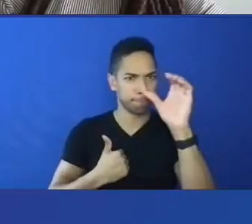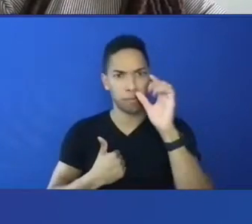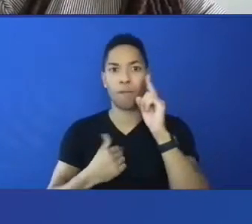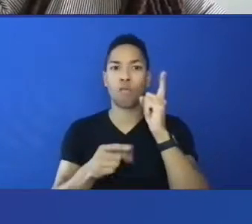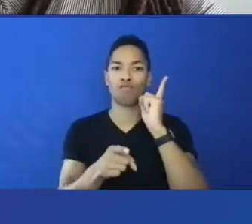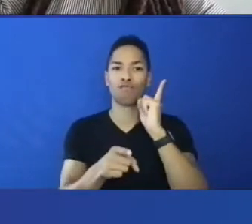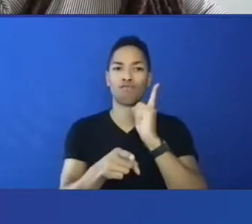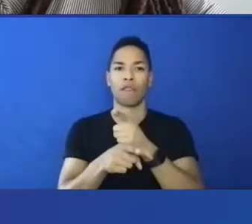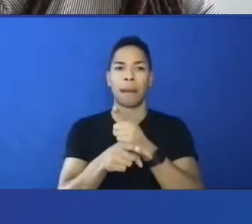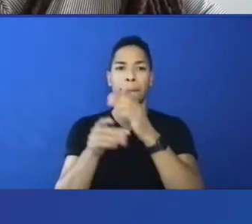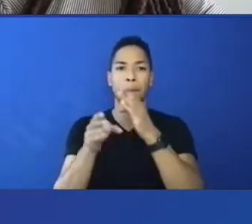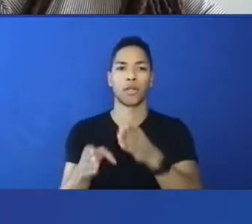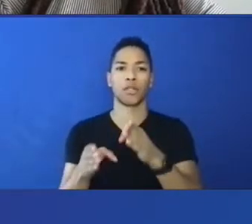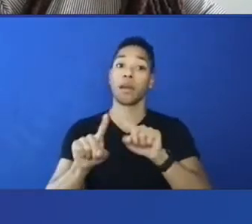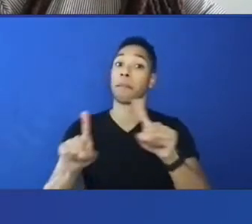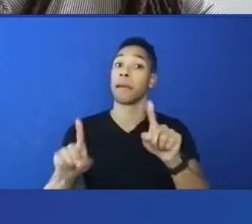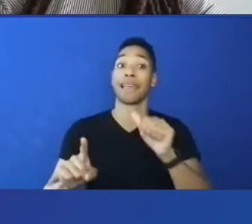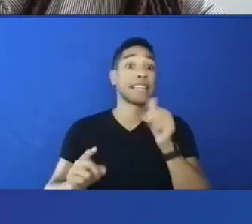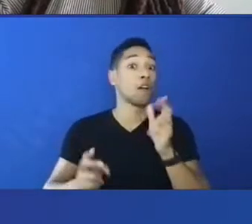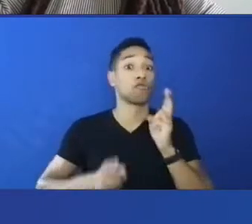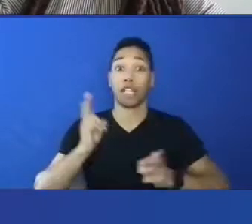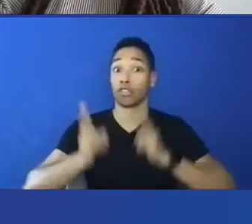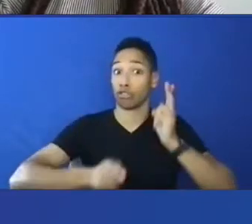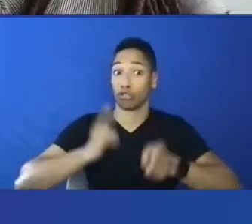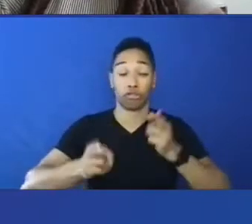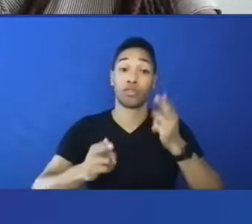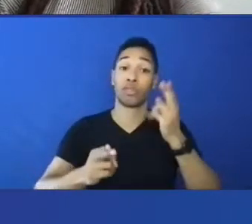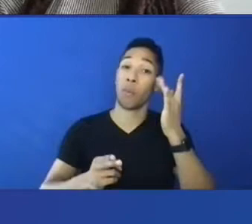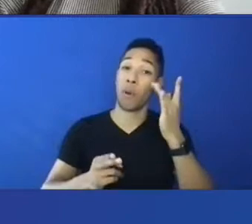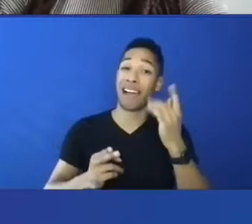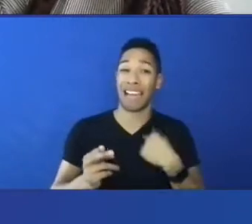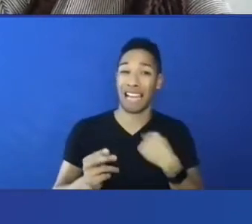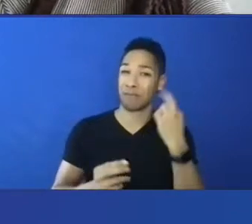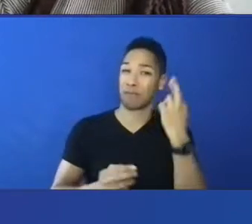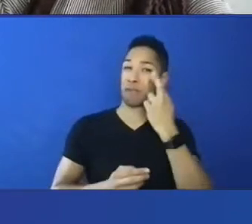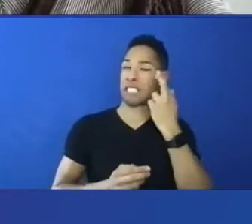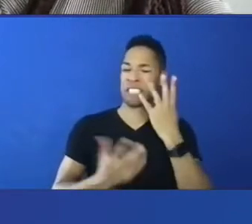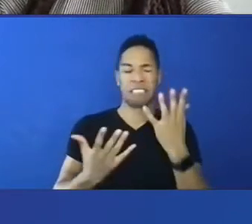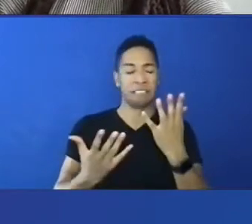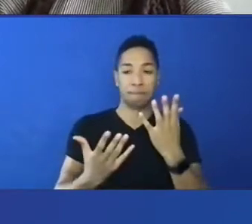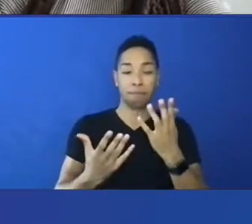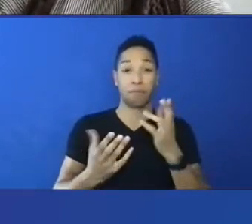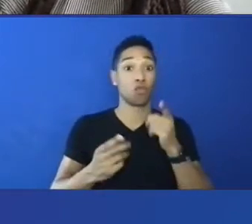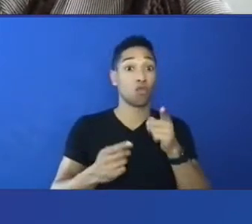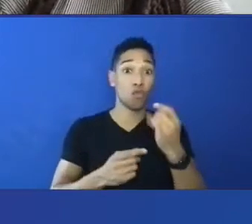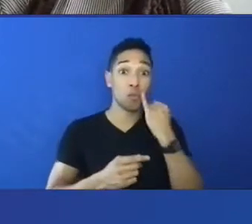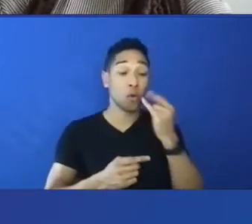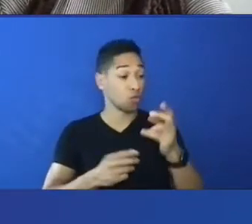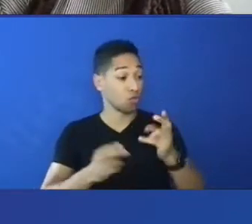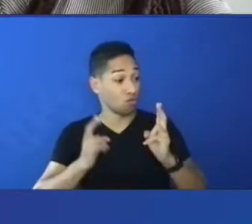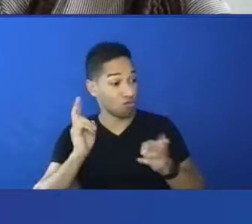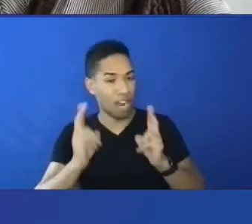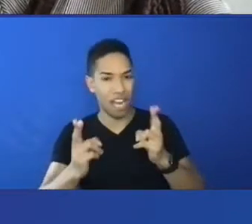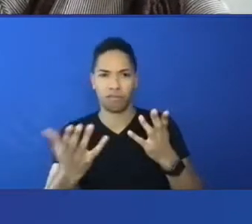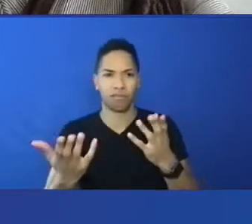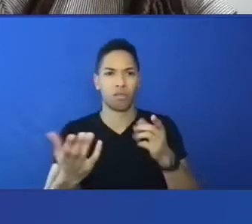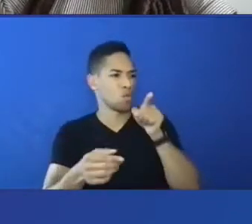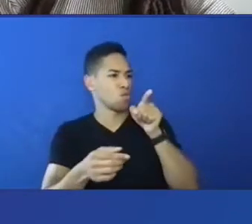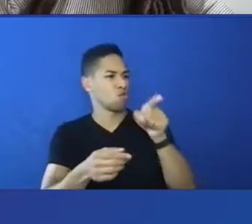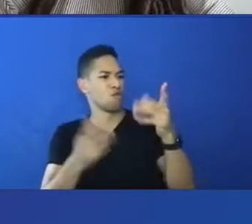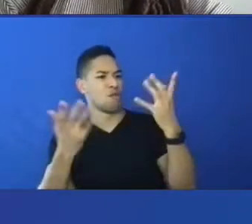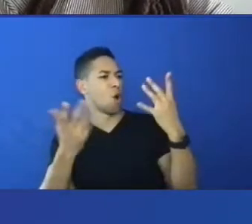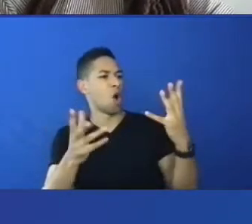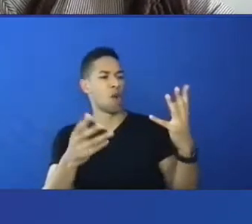it was pointed out, they're like, you don't need to rush it, because all the things that are happening, you've either created or have been part of in a real